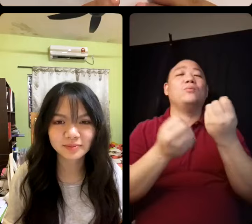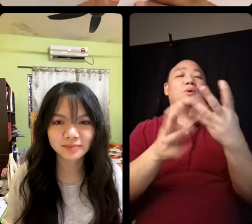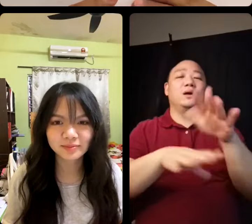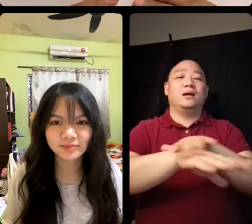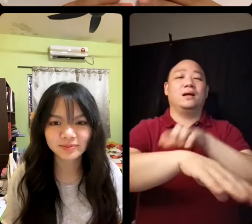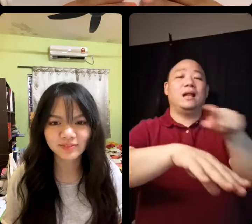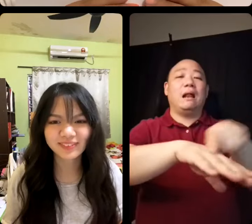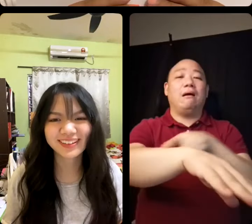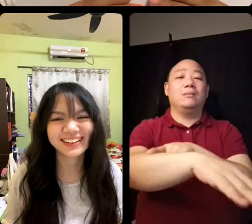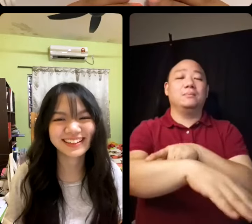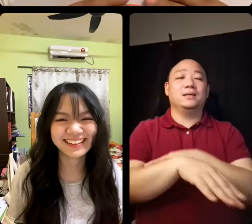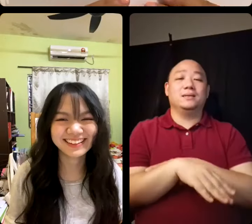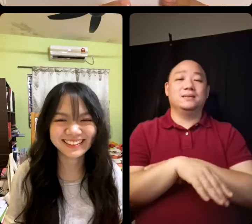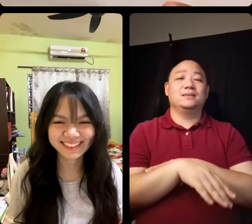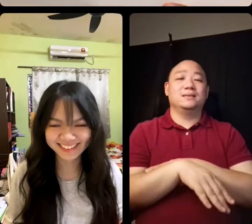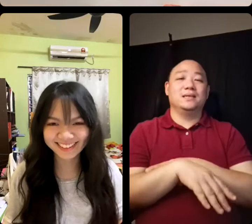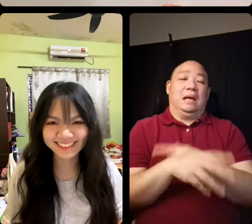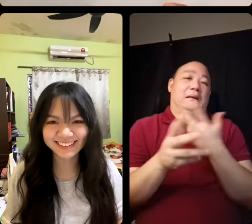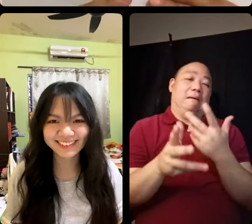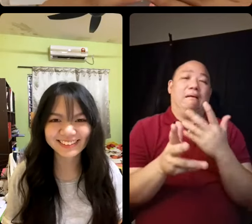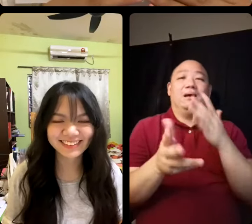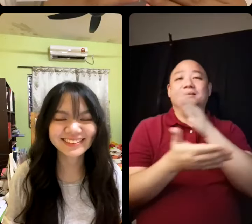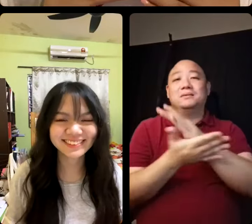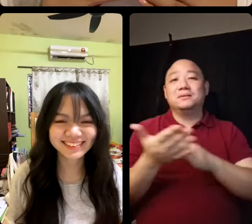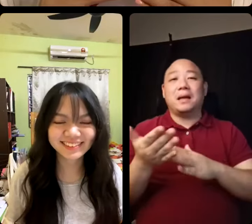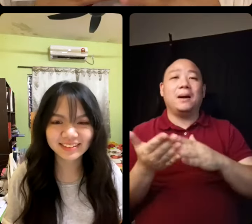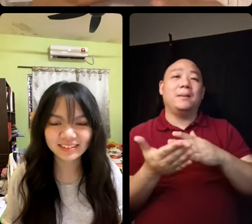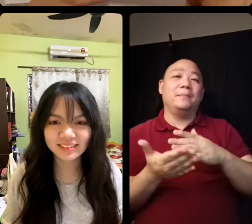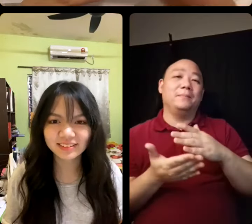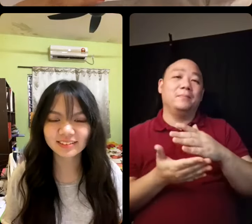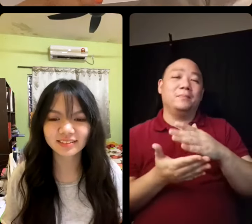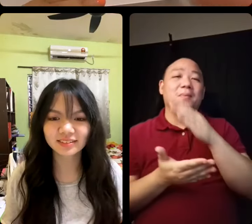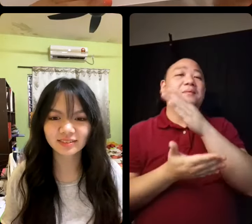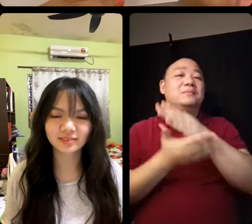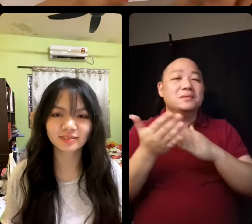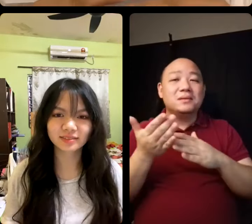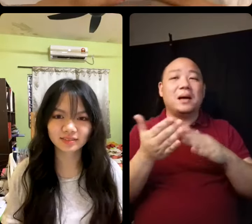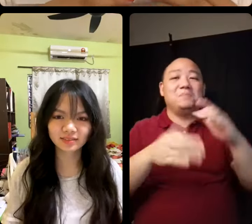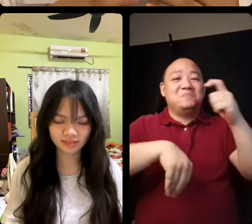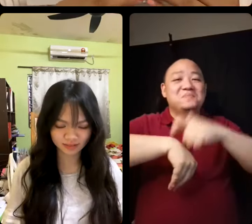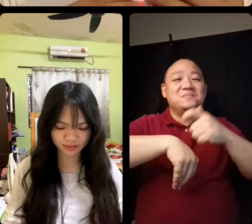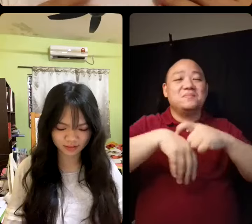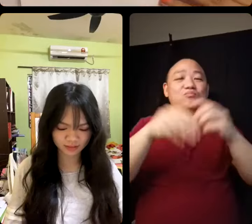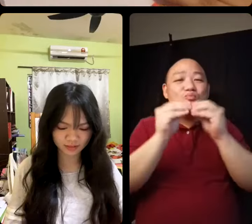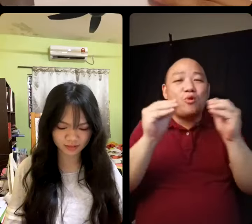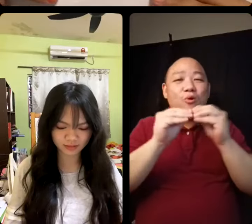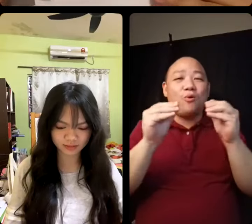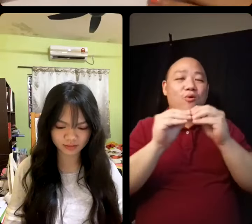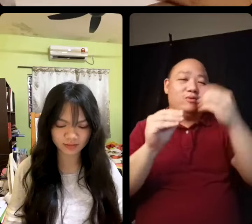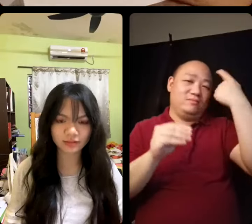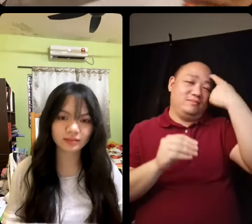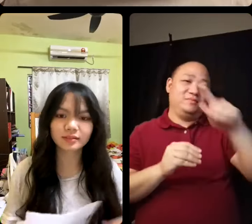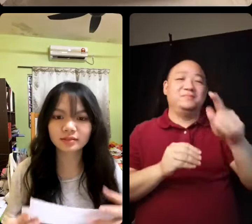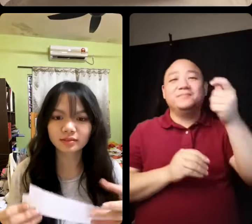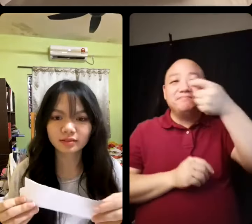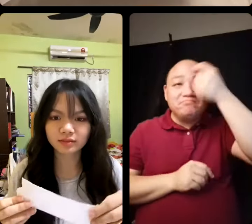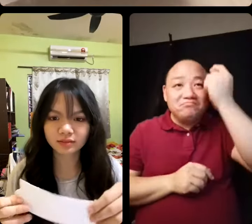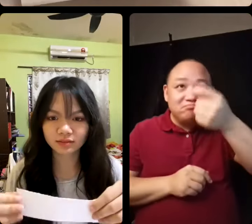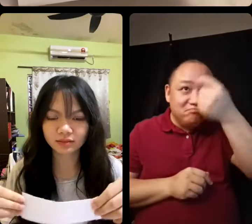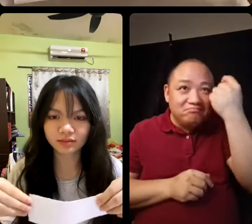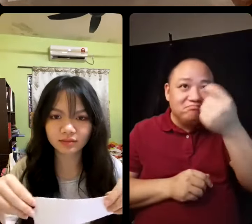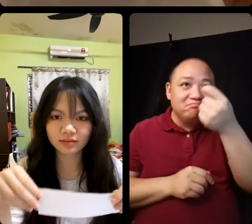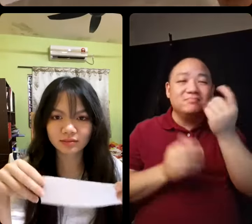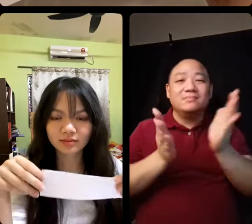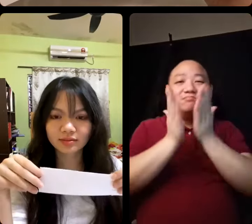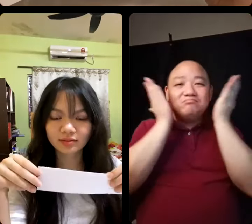one baju to wear tu, dah spend how much time, right? So yes, using 1 hour a day, I kira 1 hour je. So, let's